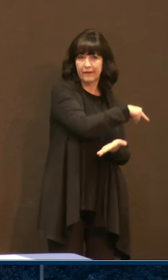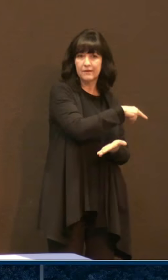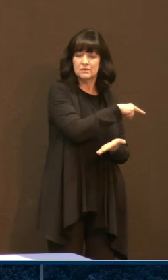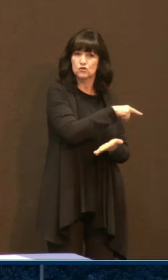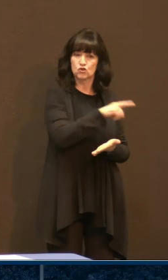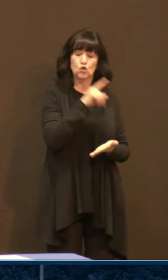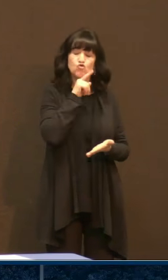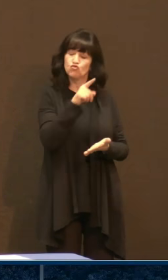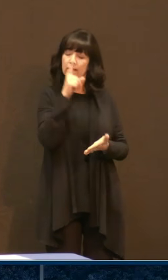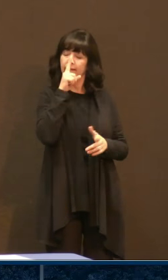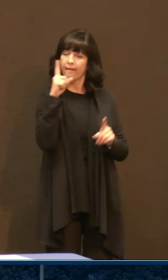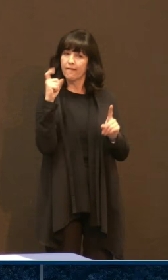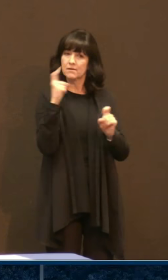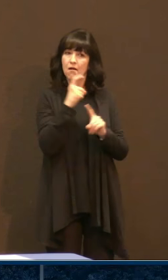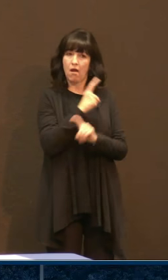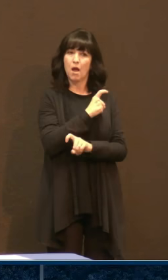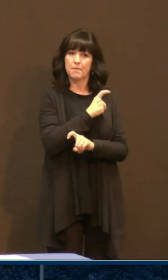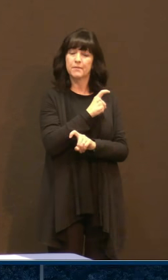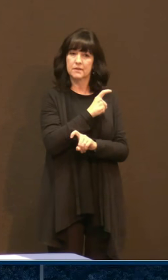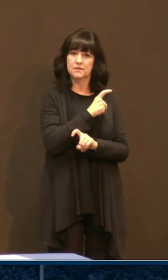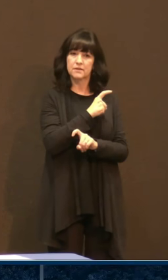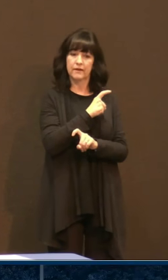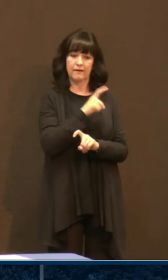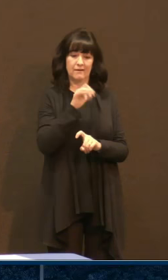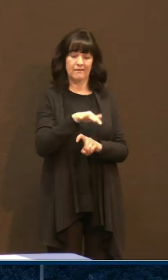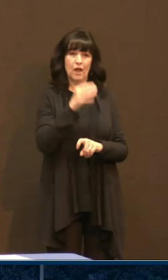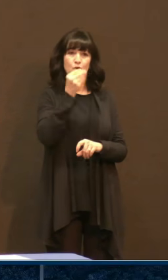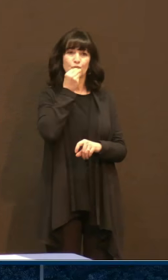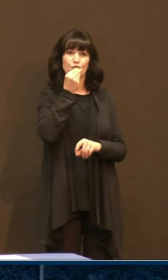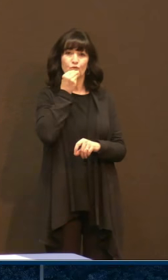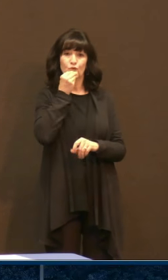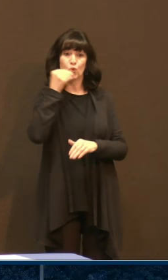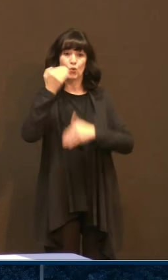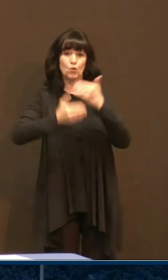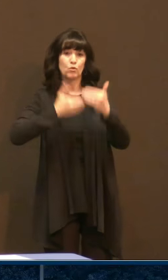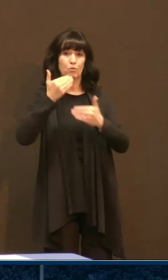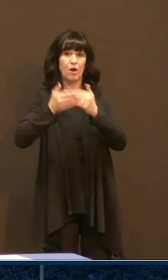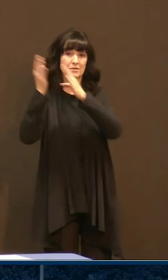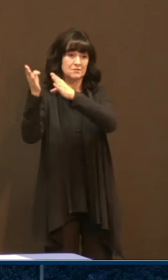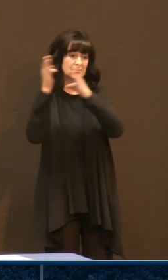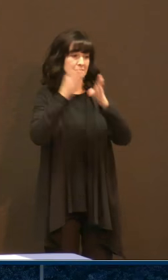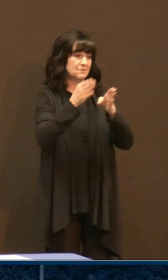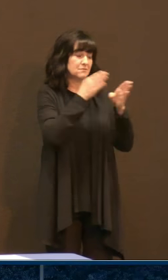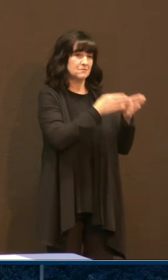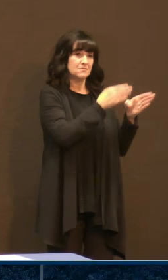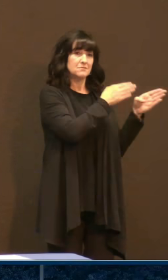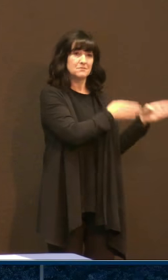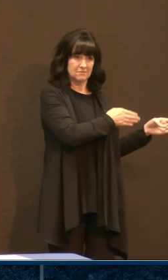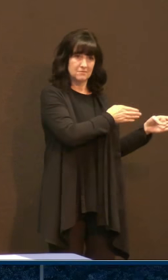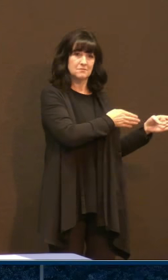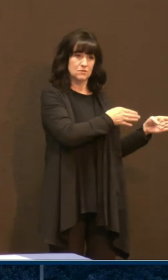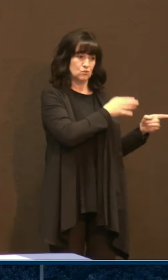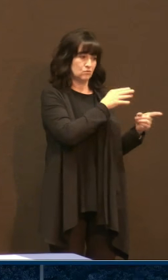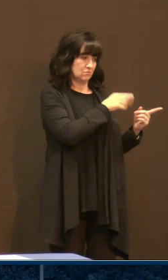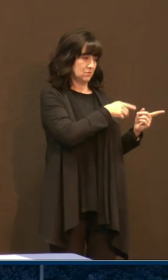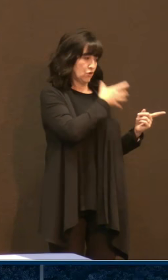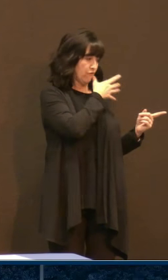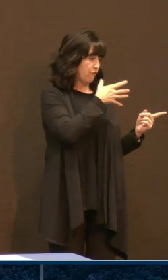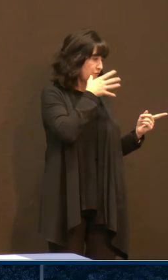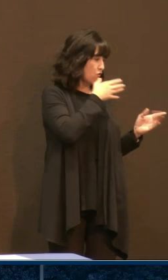a complicated and very involved food chain that goes all the way back to the individual family farmer and